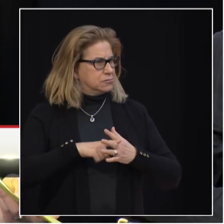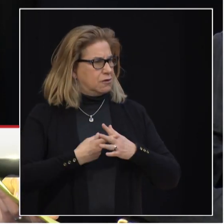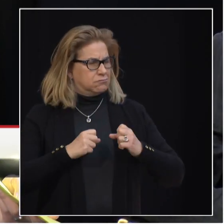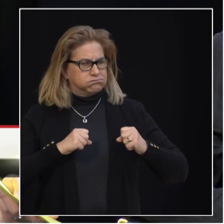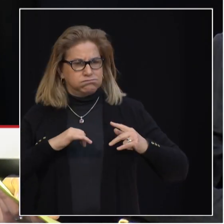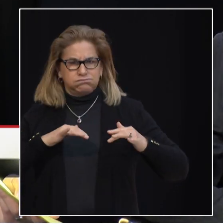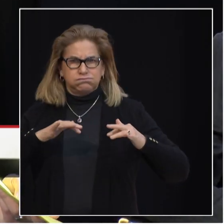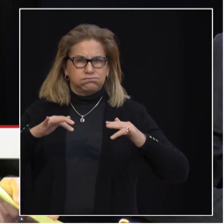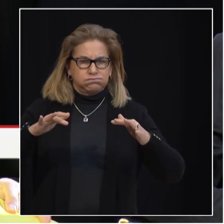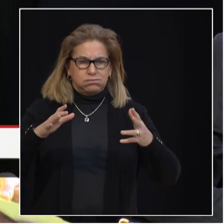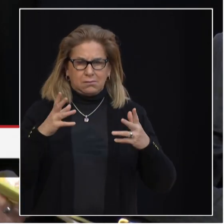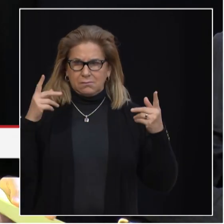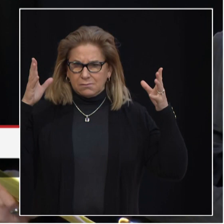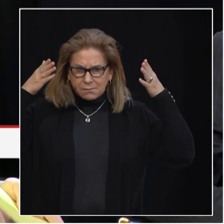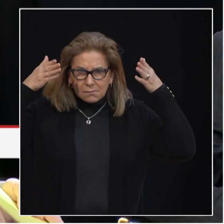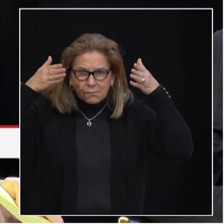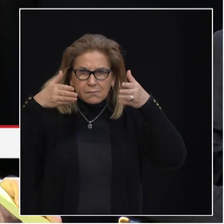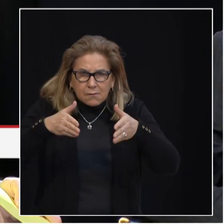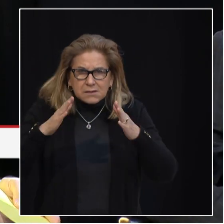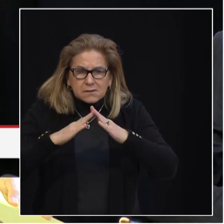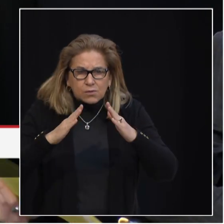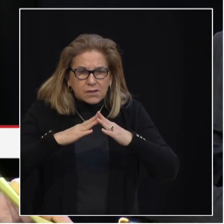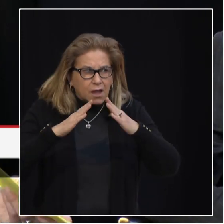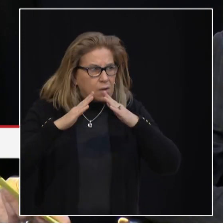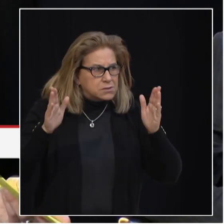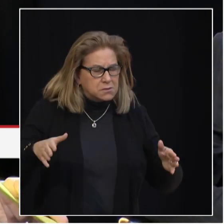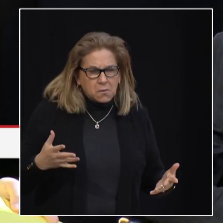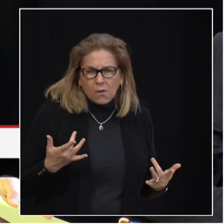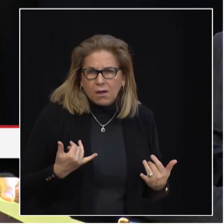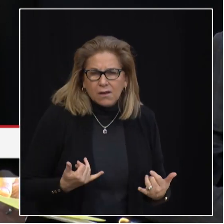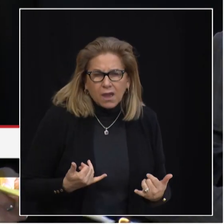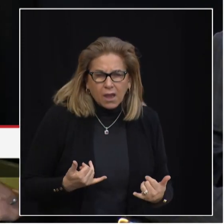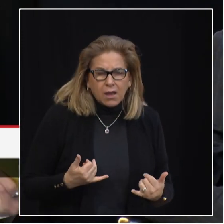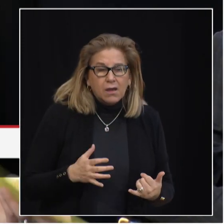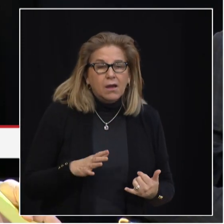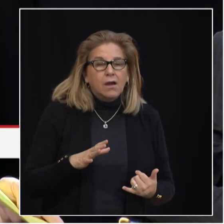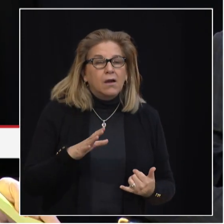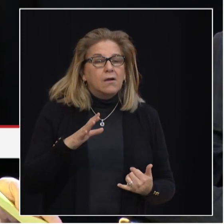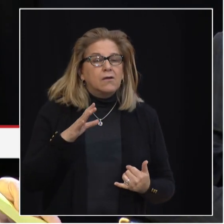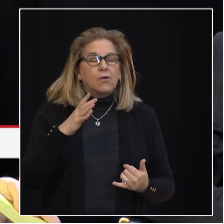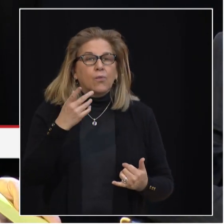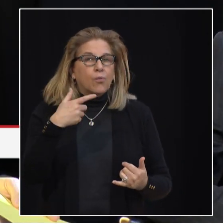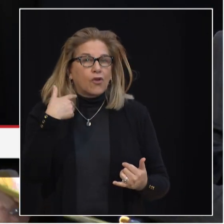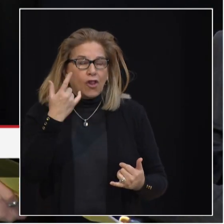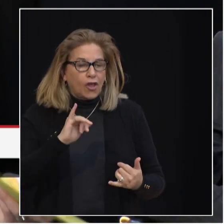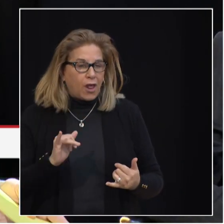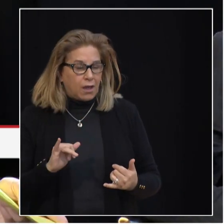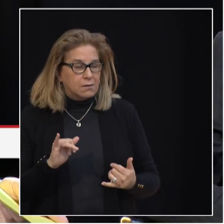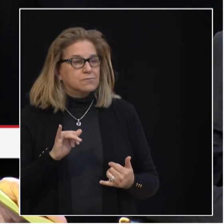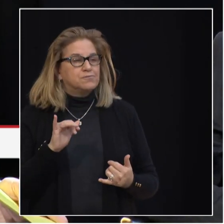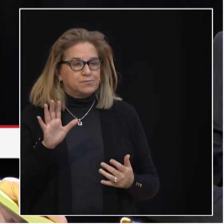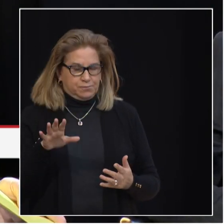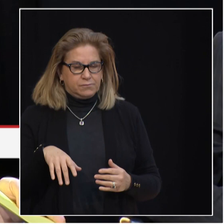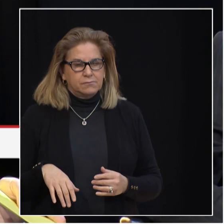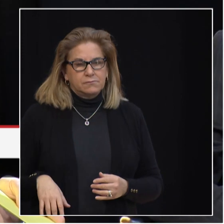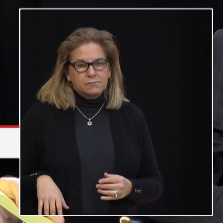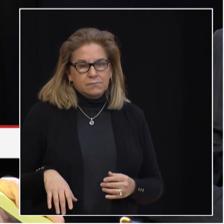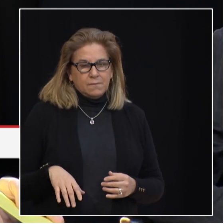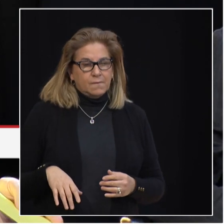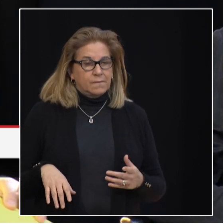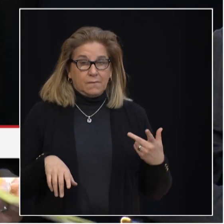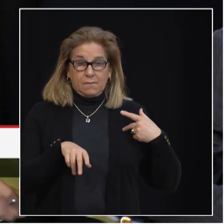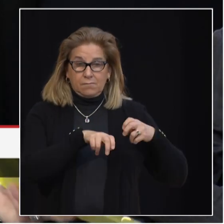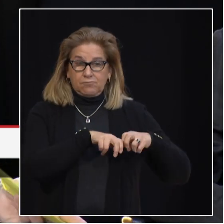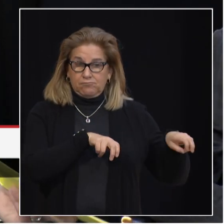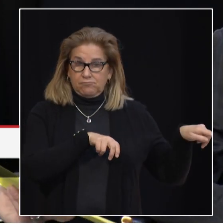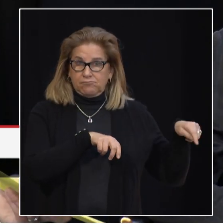housing and what that looks like on the ground? And I think I want to introduce our panelists who will help us talk about that today from different